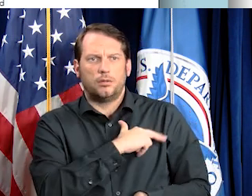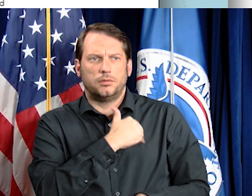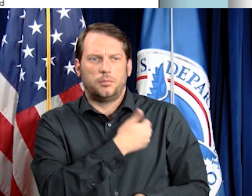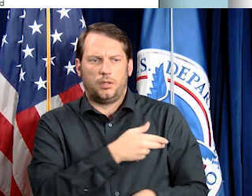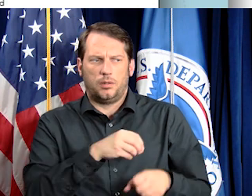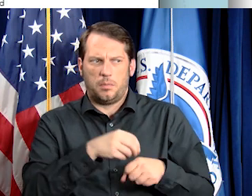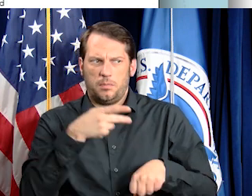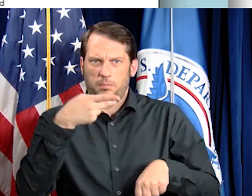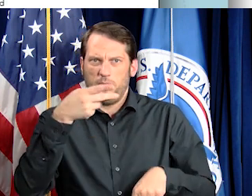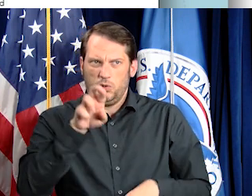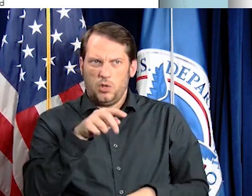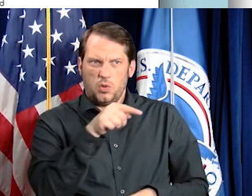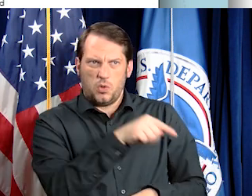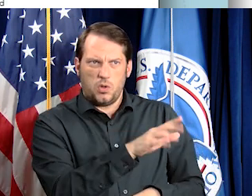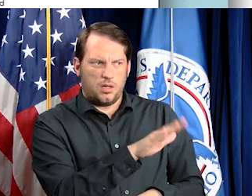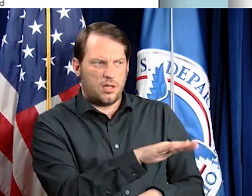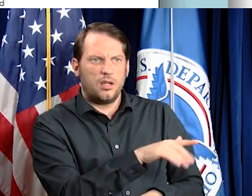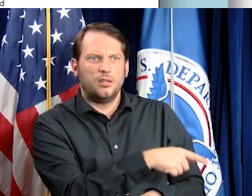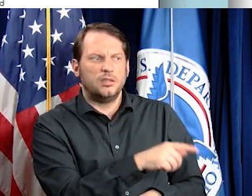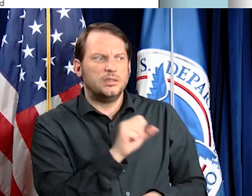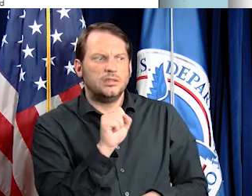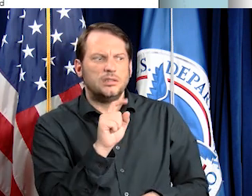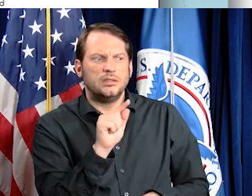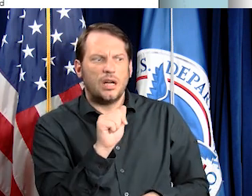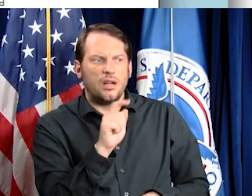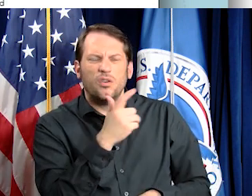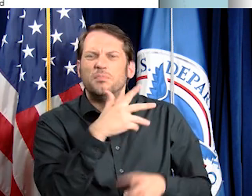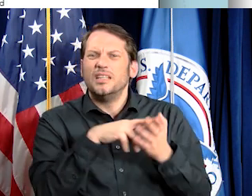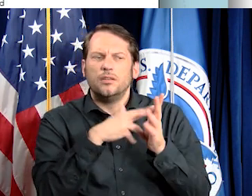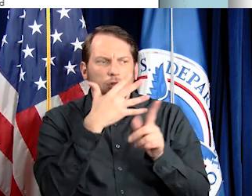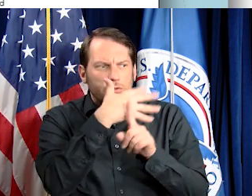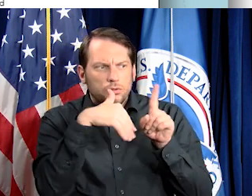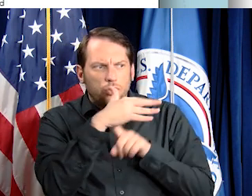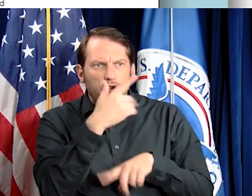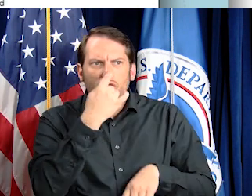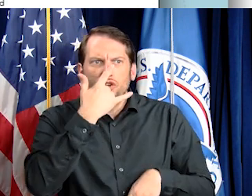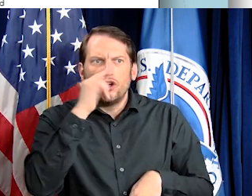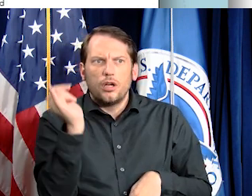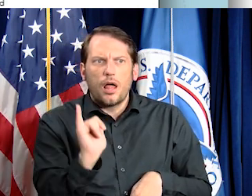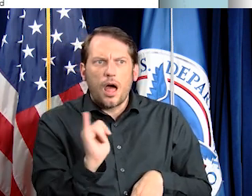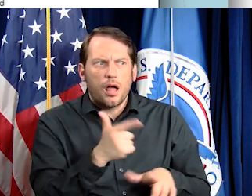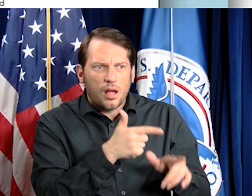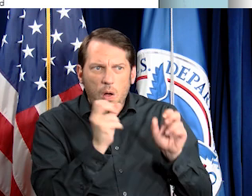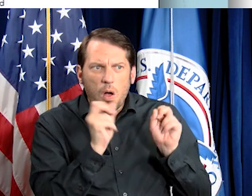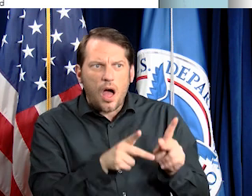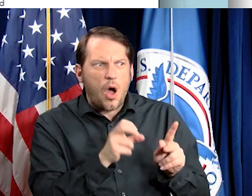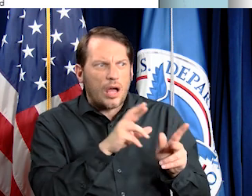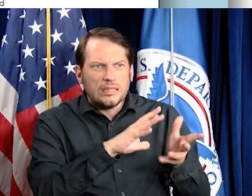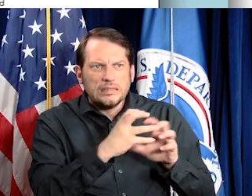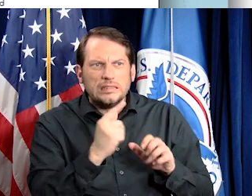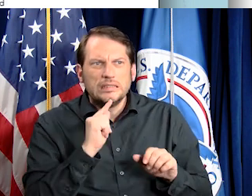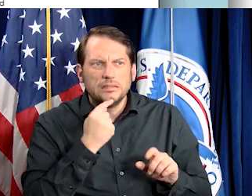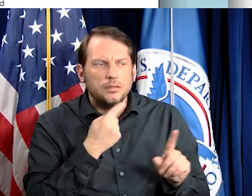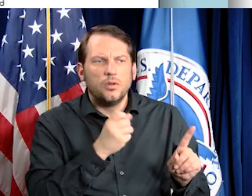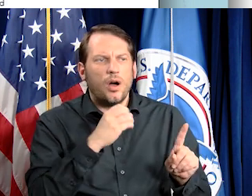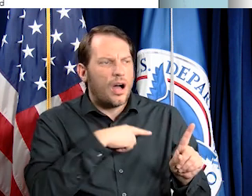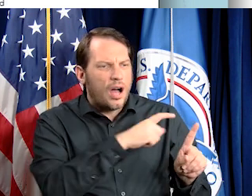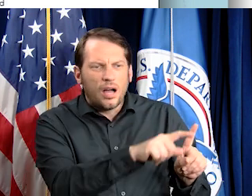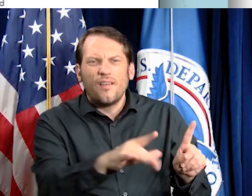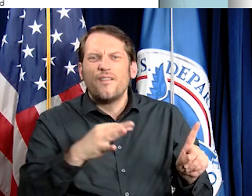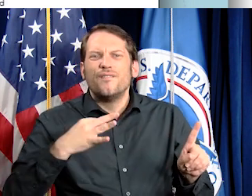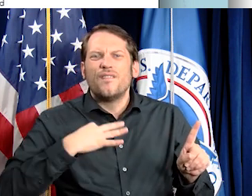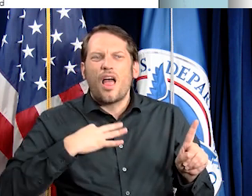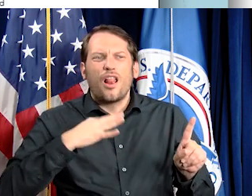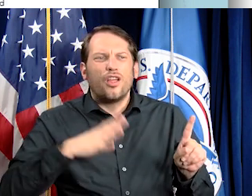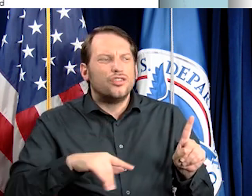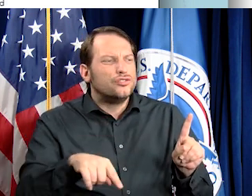Rico? So the official efforts we went to our digital volunteers, and basically the standby task